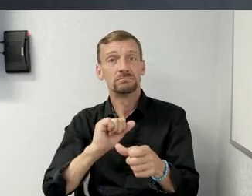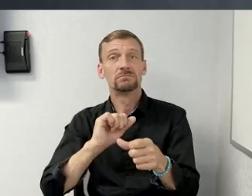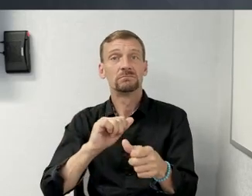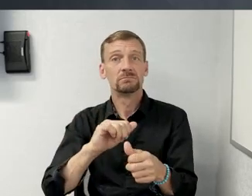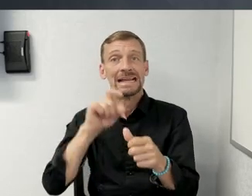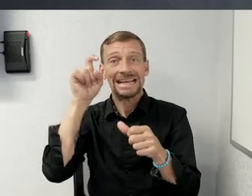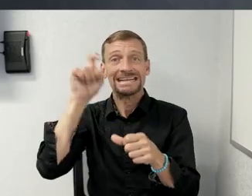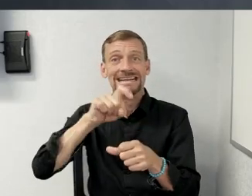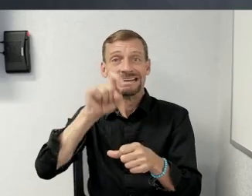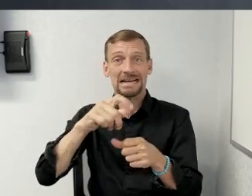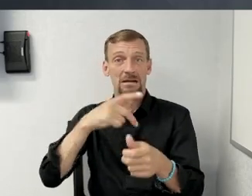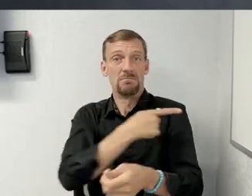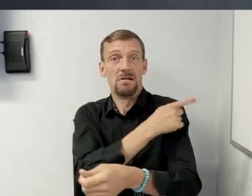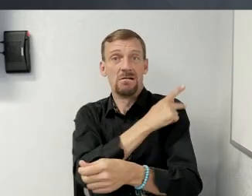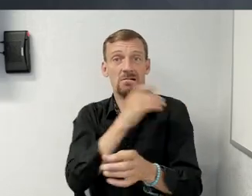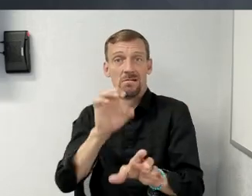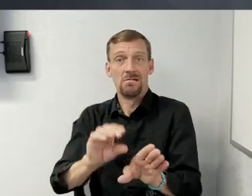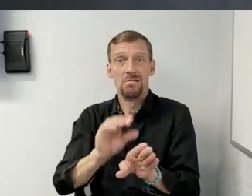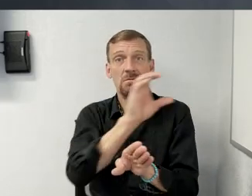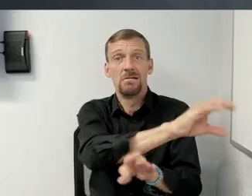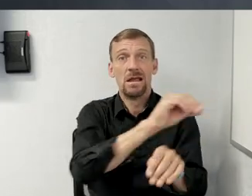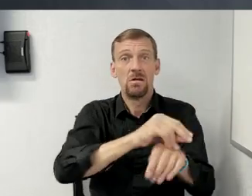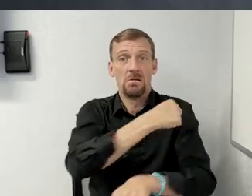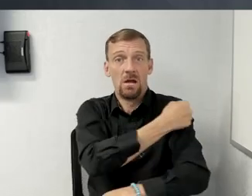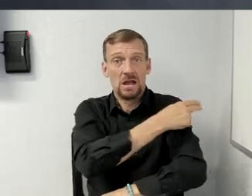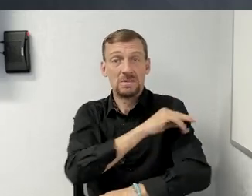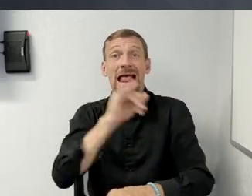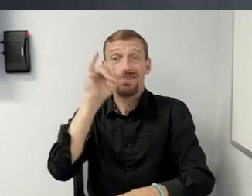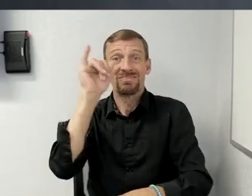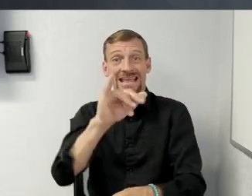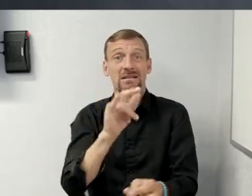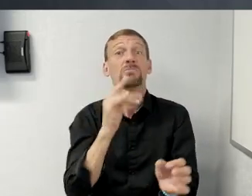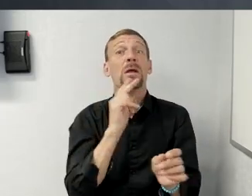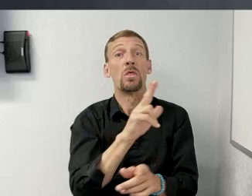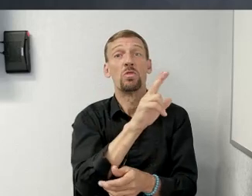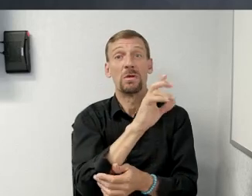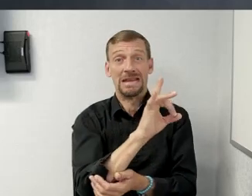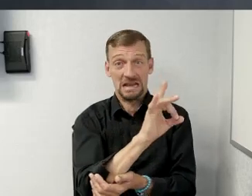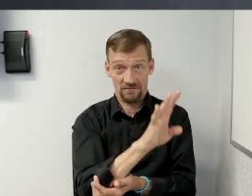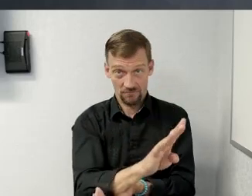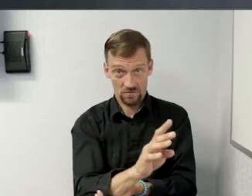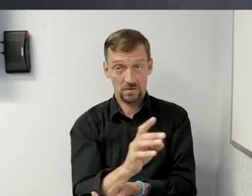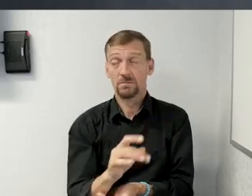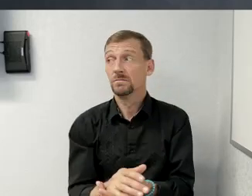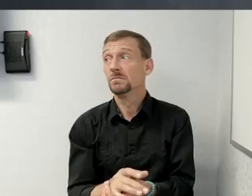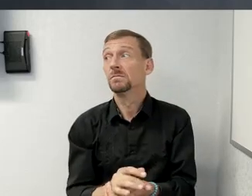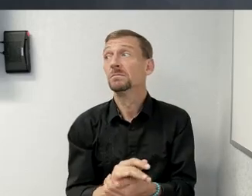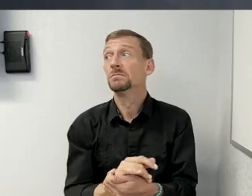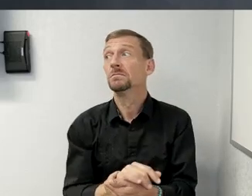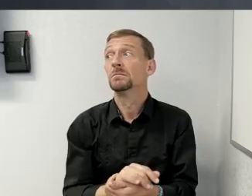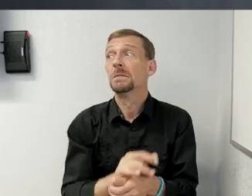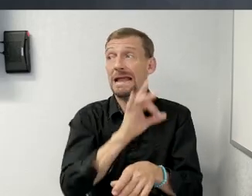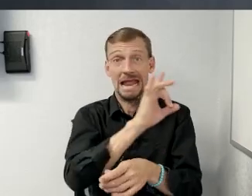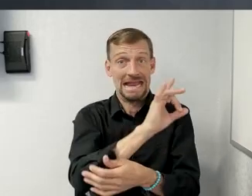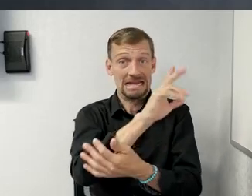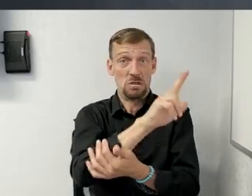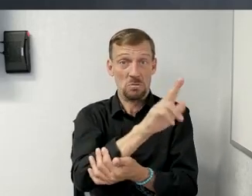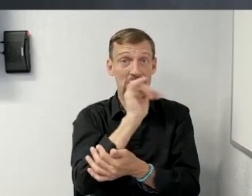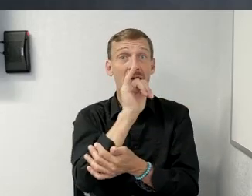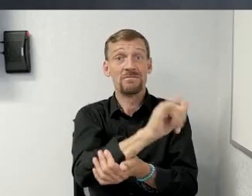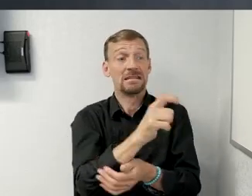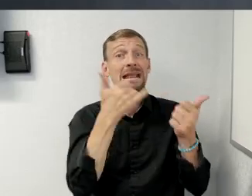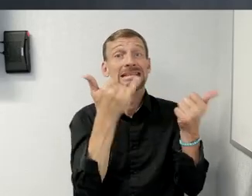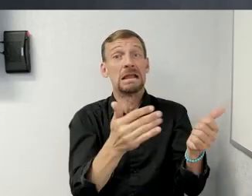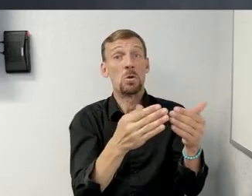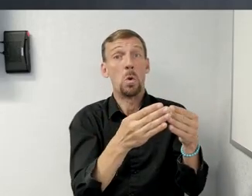required hospitalization. So of those 344 beds, 83 of them are currently open. A great deal